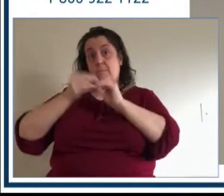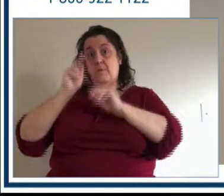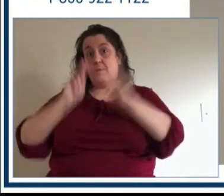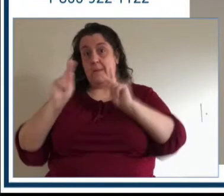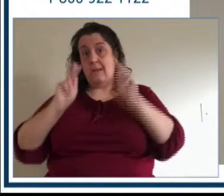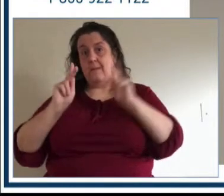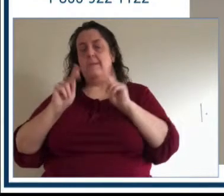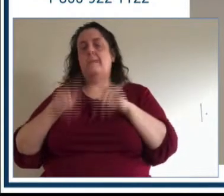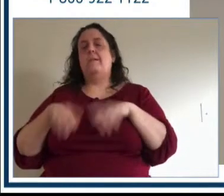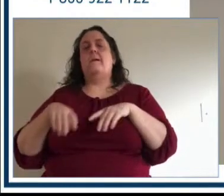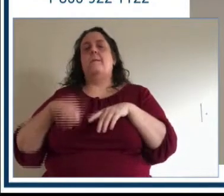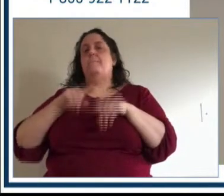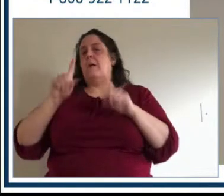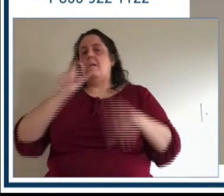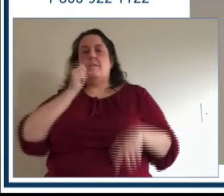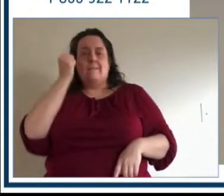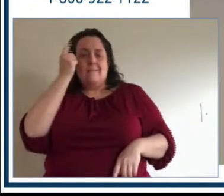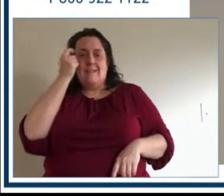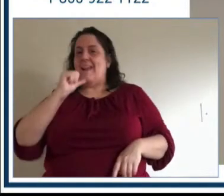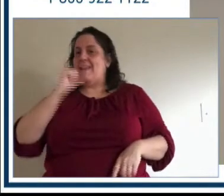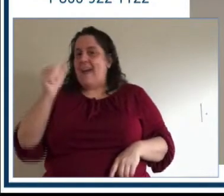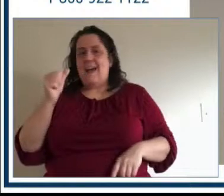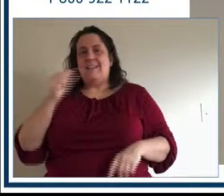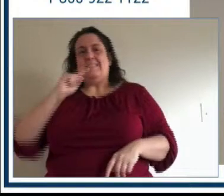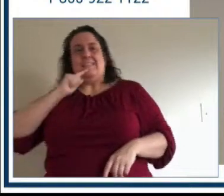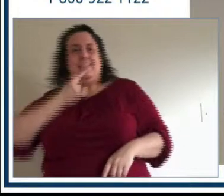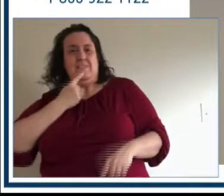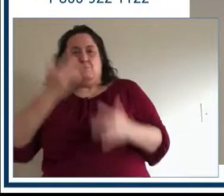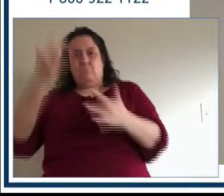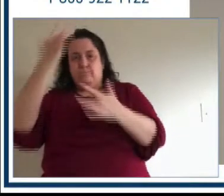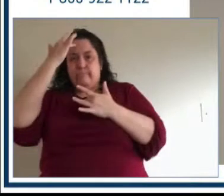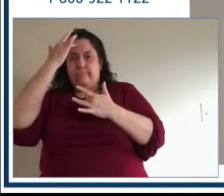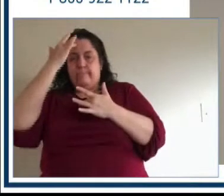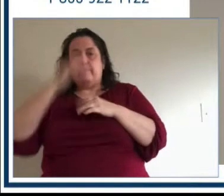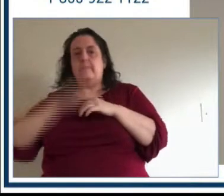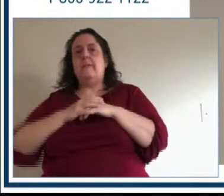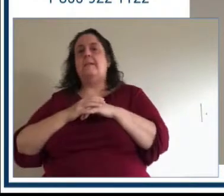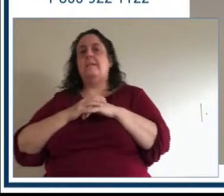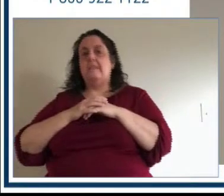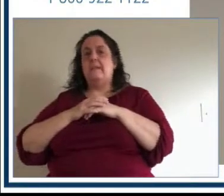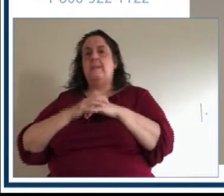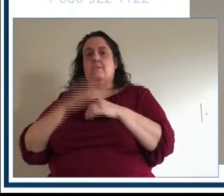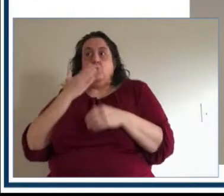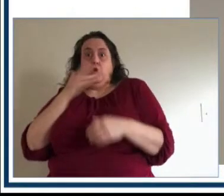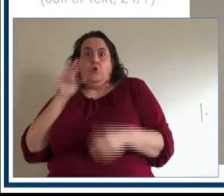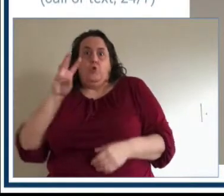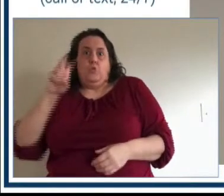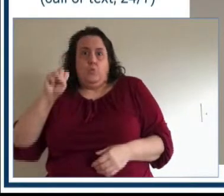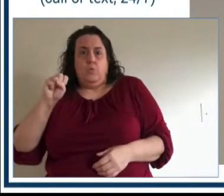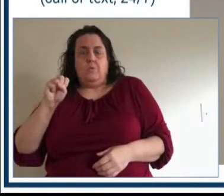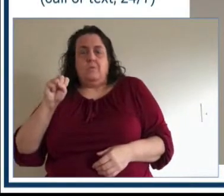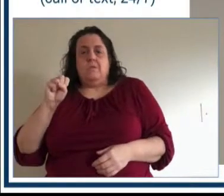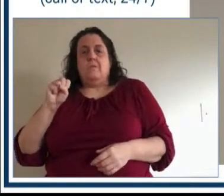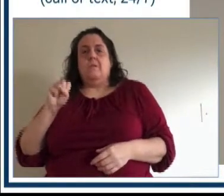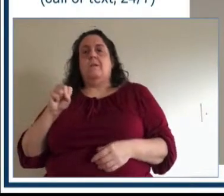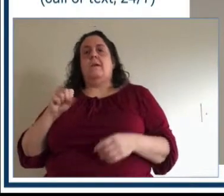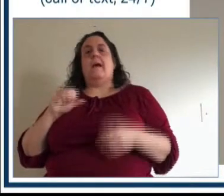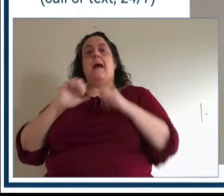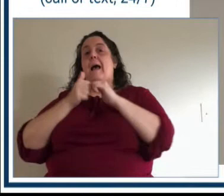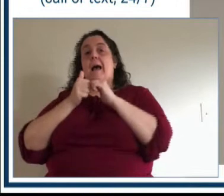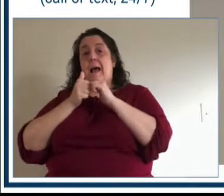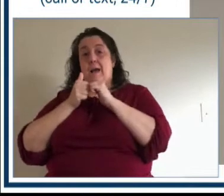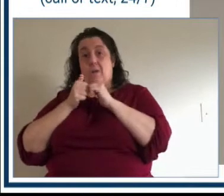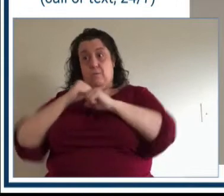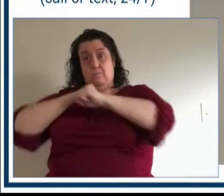against this new variant, and that's why it is so important to continue to be vaccinated. If you're a parent and your child hasn't